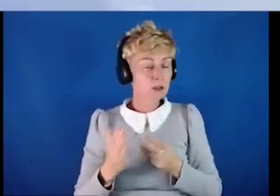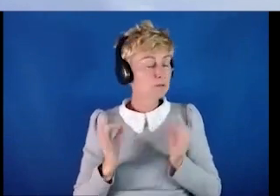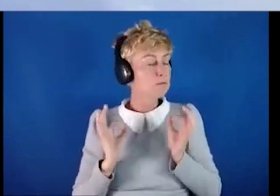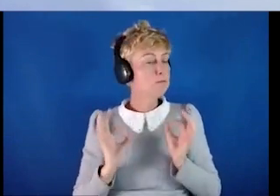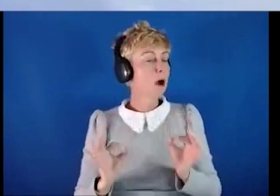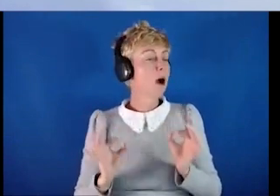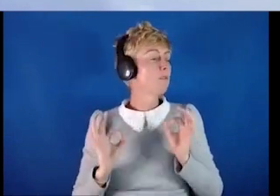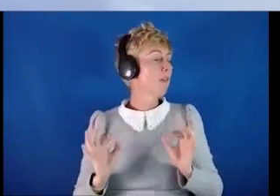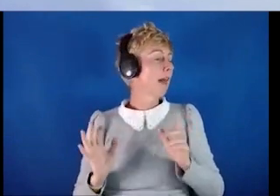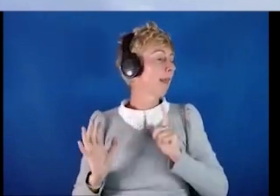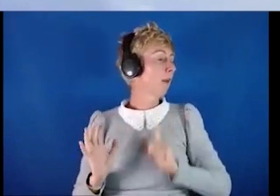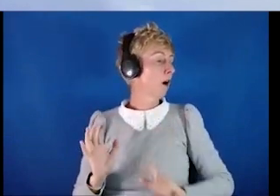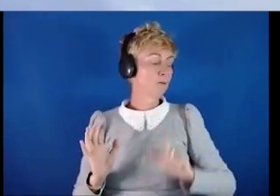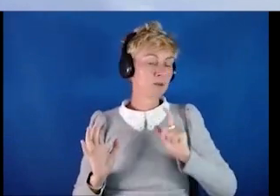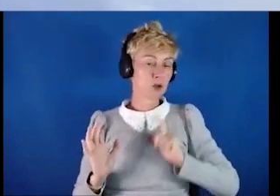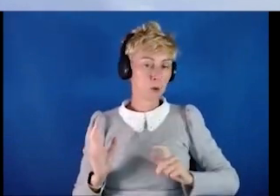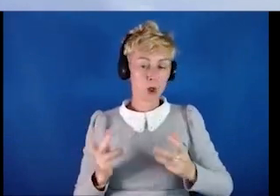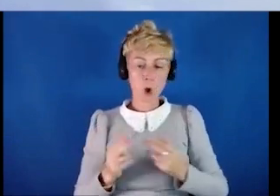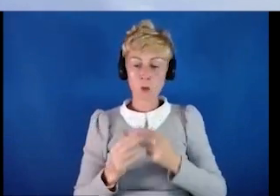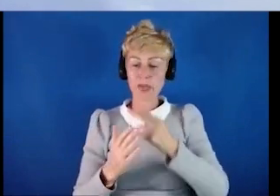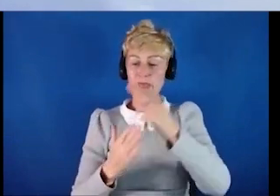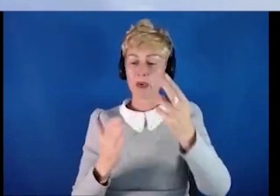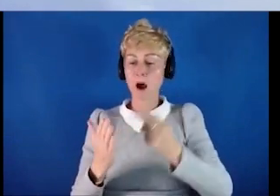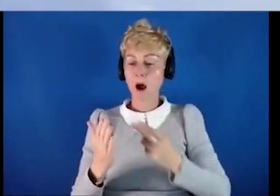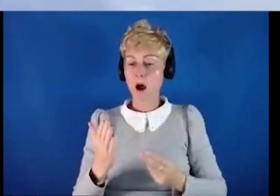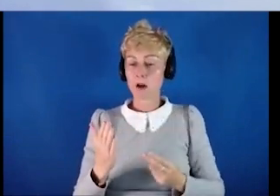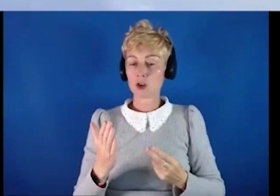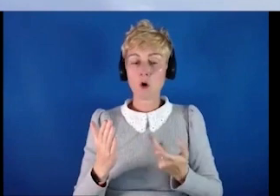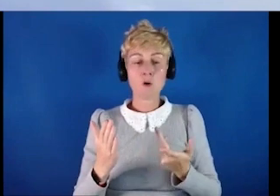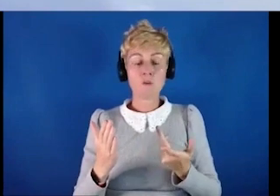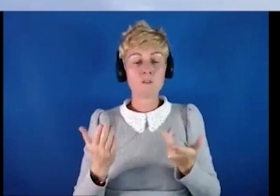comfortable with the art of the impossible question.